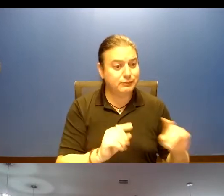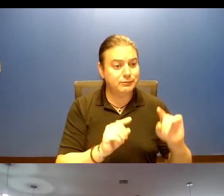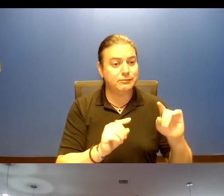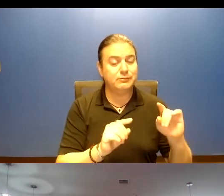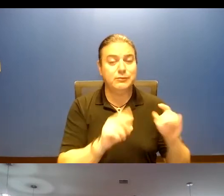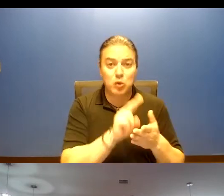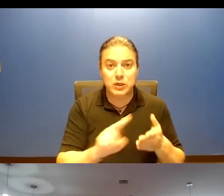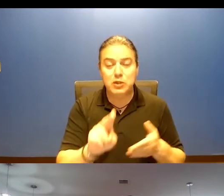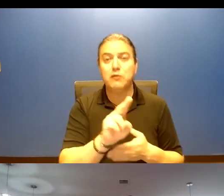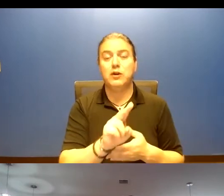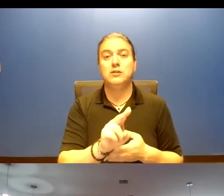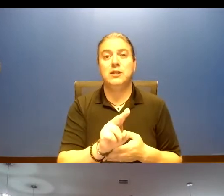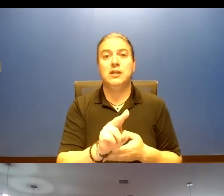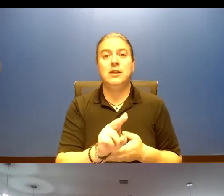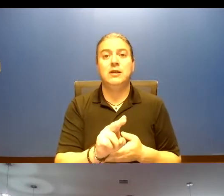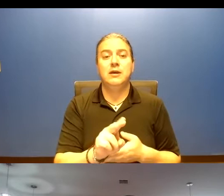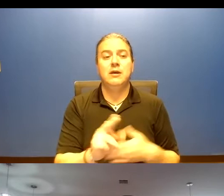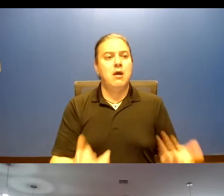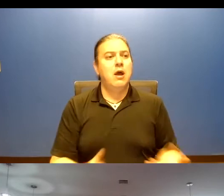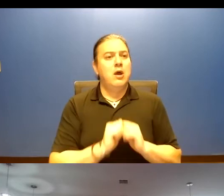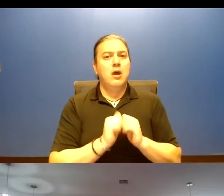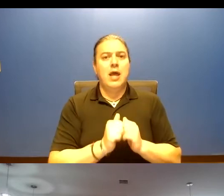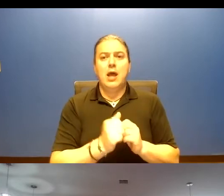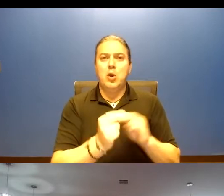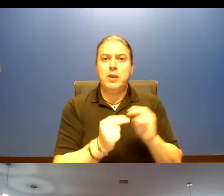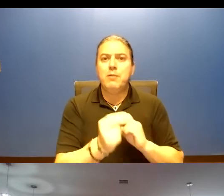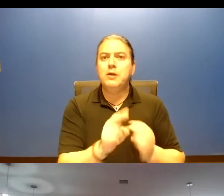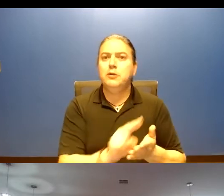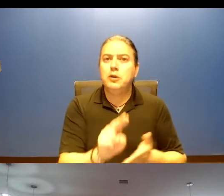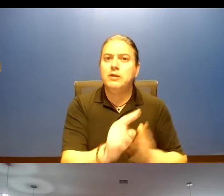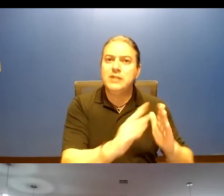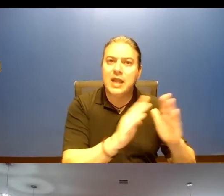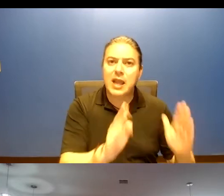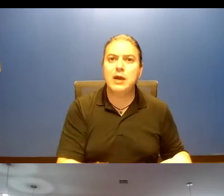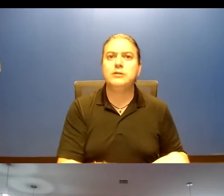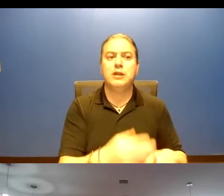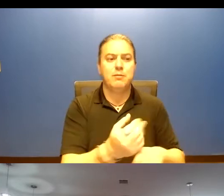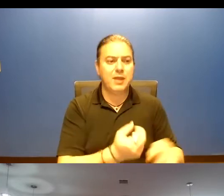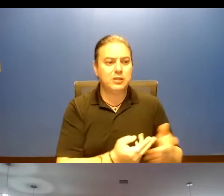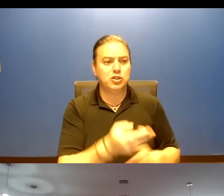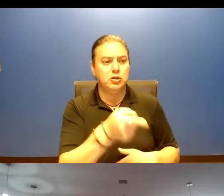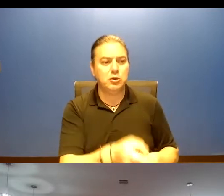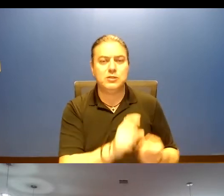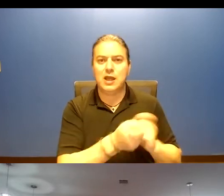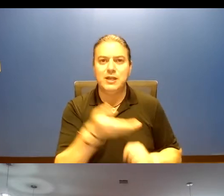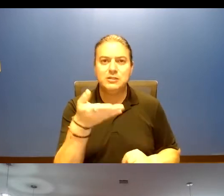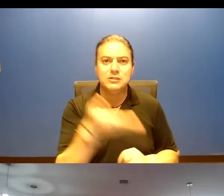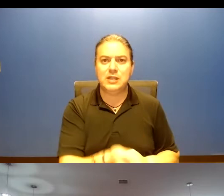do we build university housing and help make sure those accommodations are there and